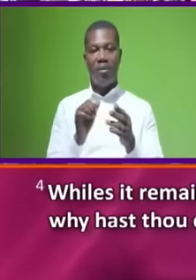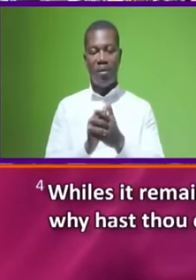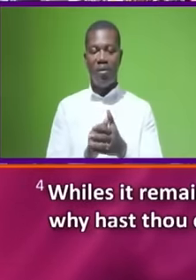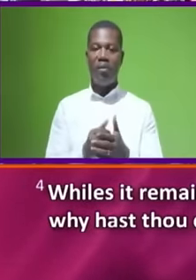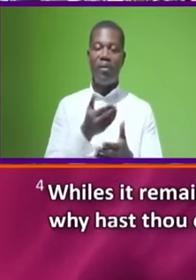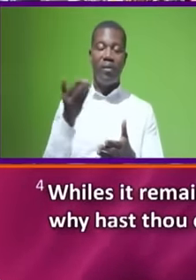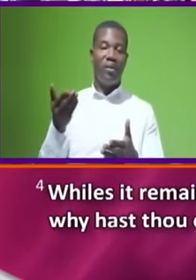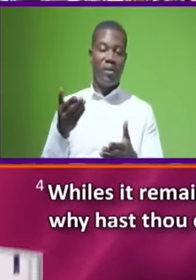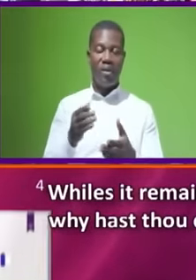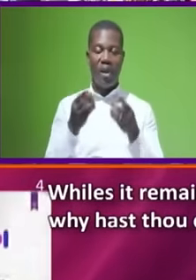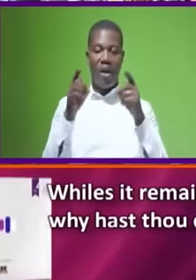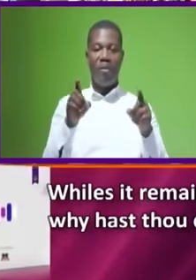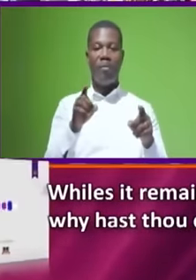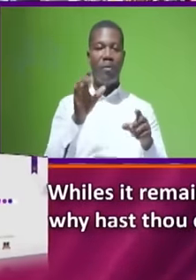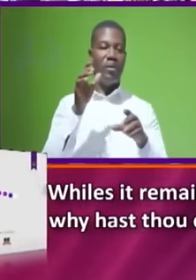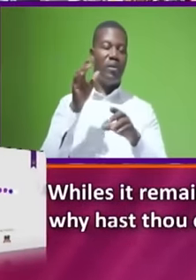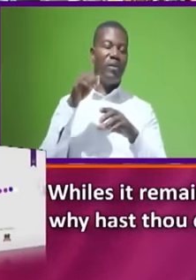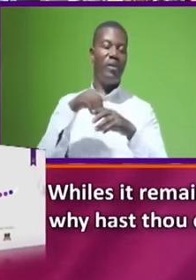Why hast thou conceived this thing